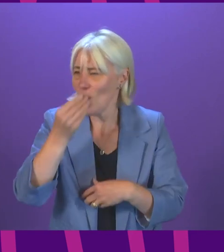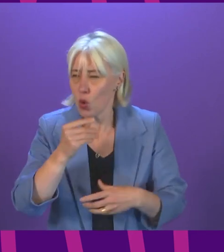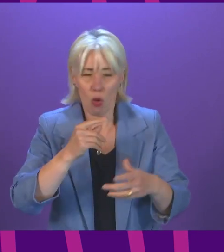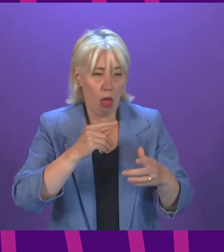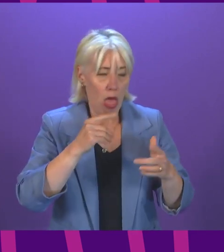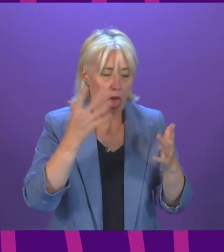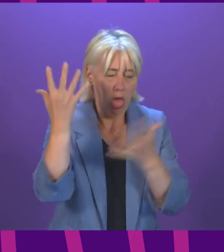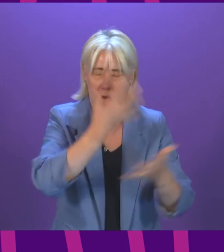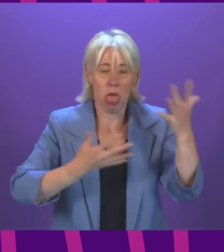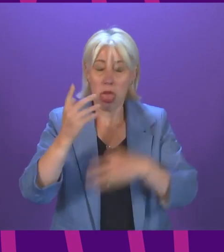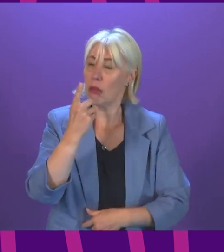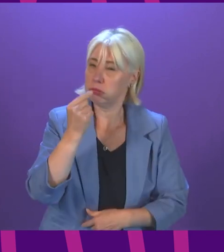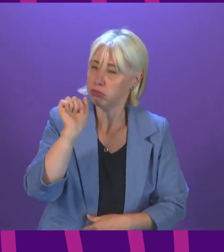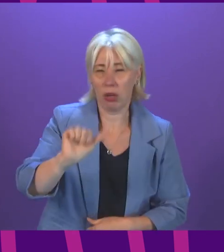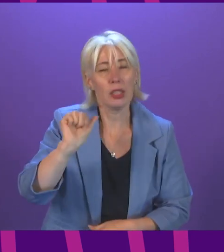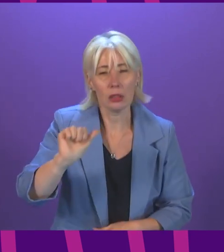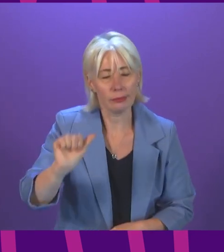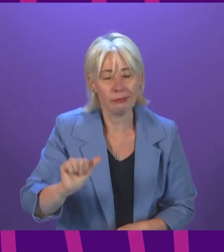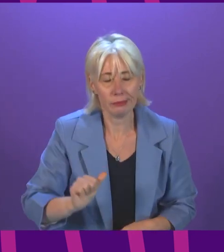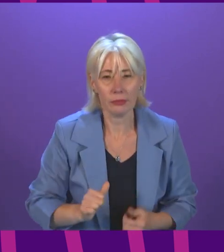so forth. She's absolutely right.